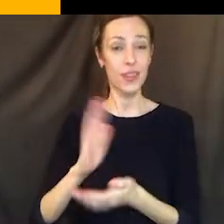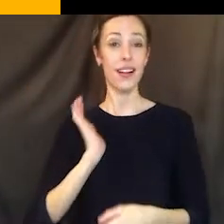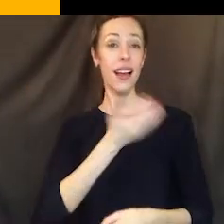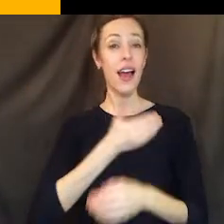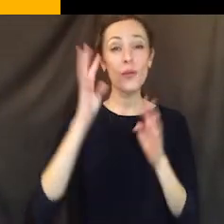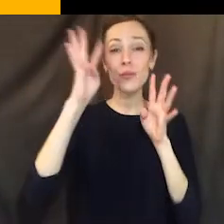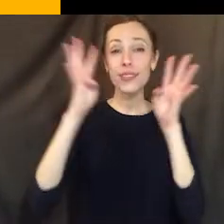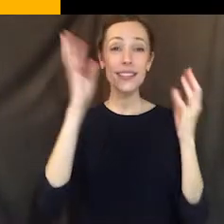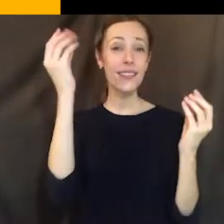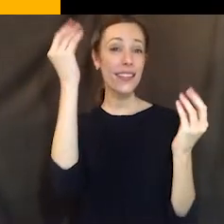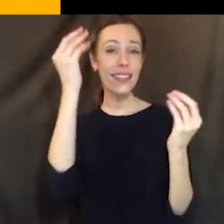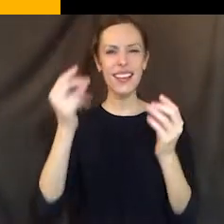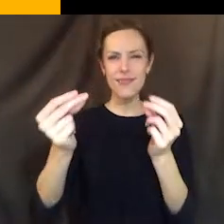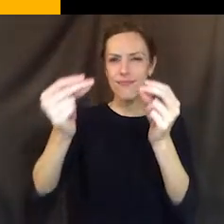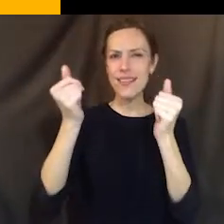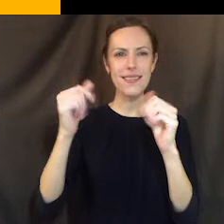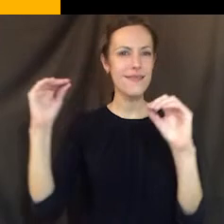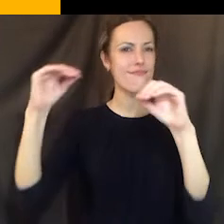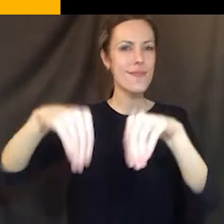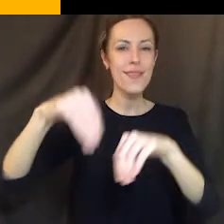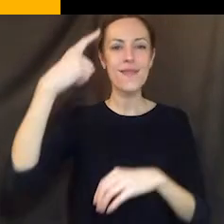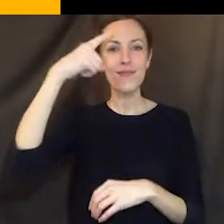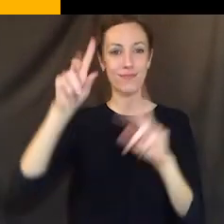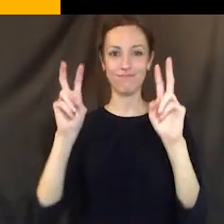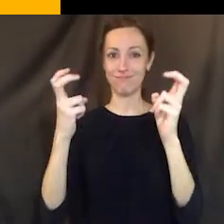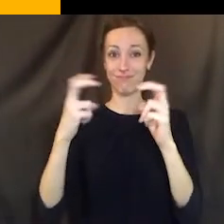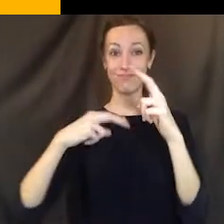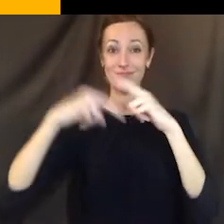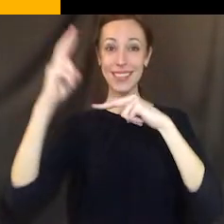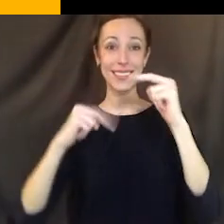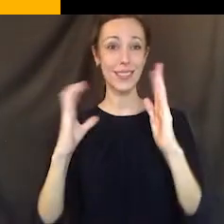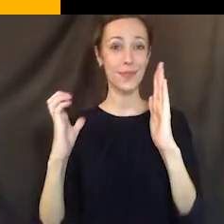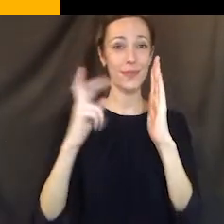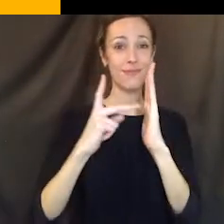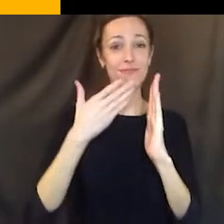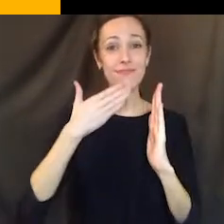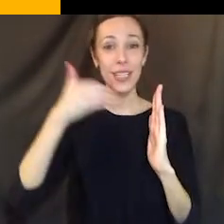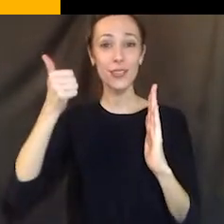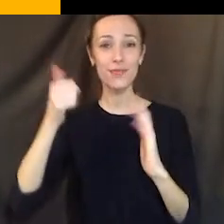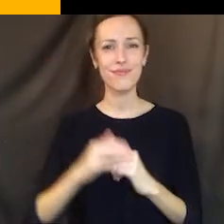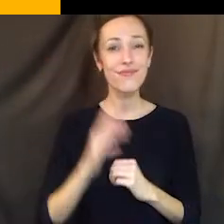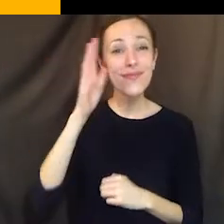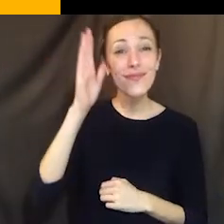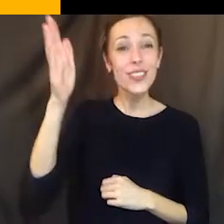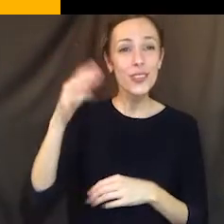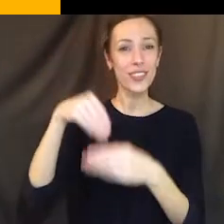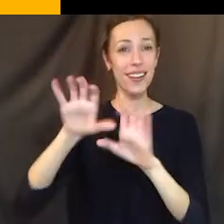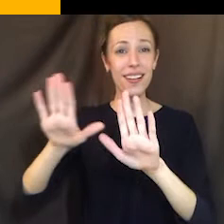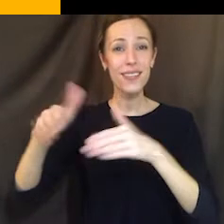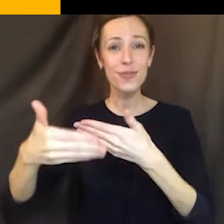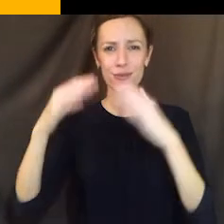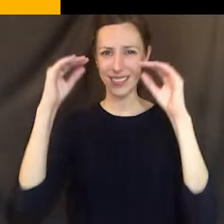creative and innovative ideas into practice to building back better. Teaching methods in classrooms may change in the future, and